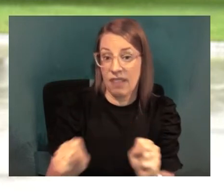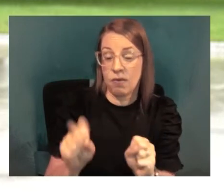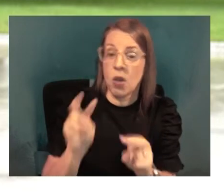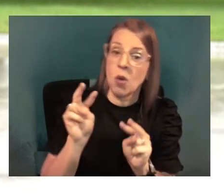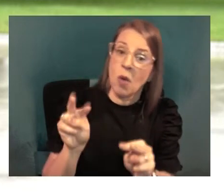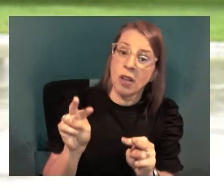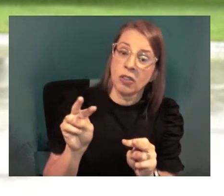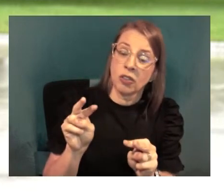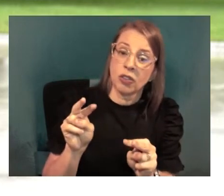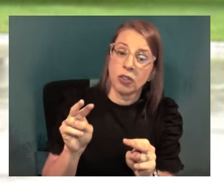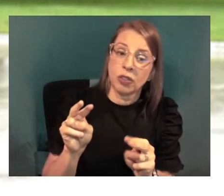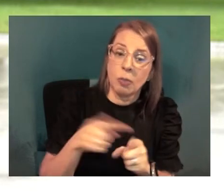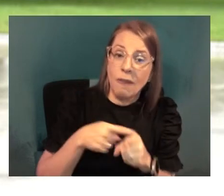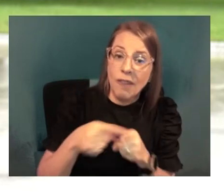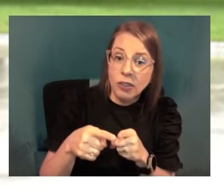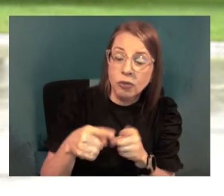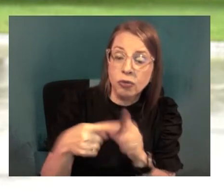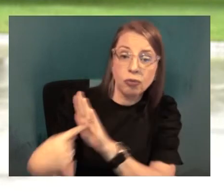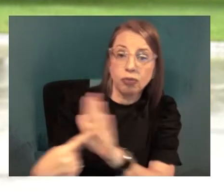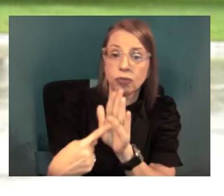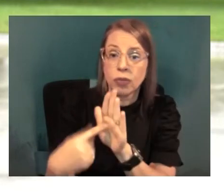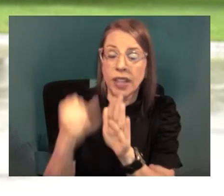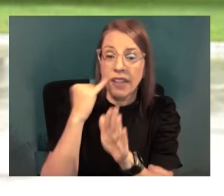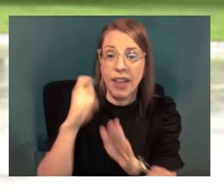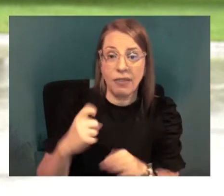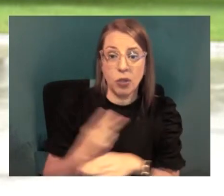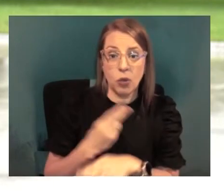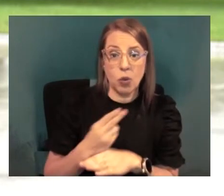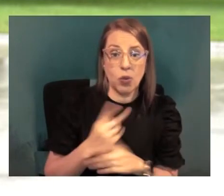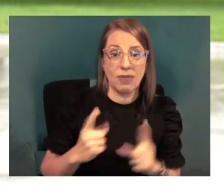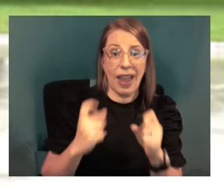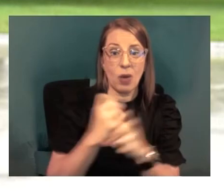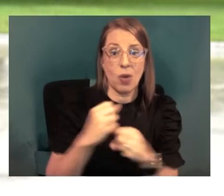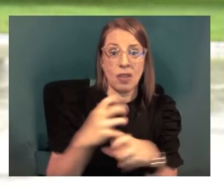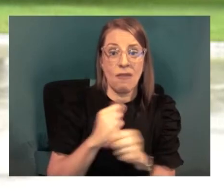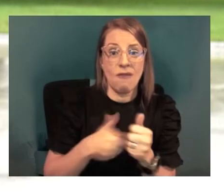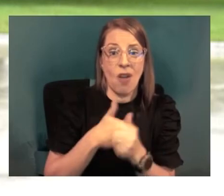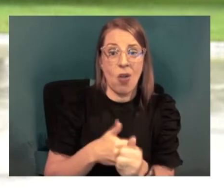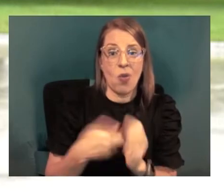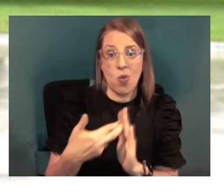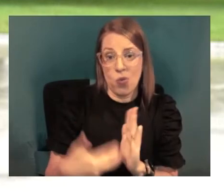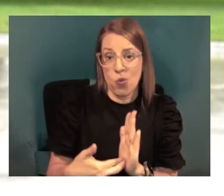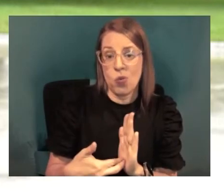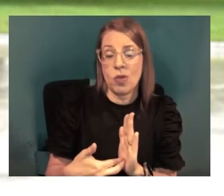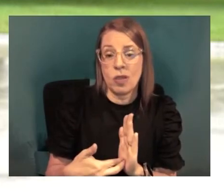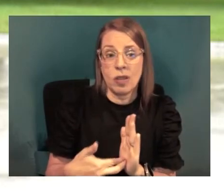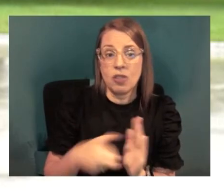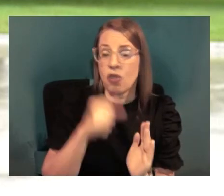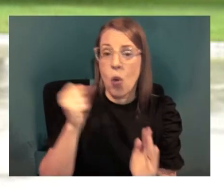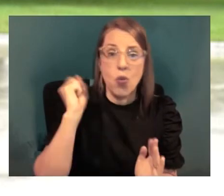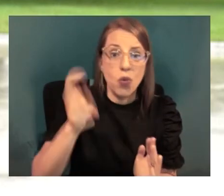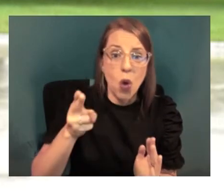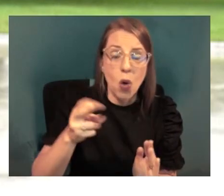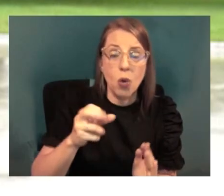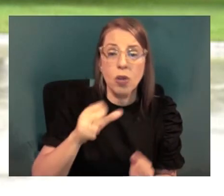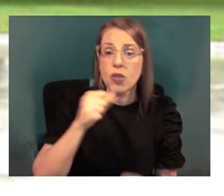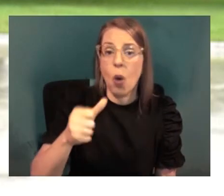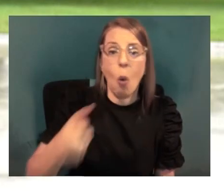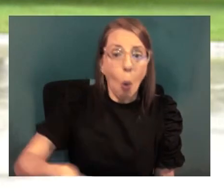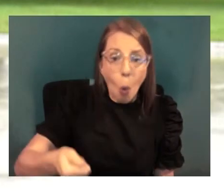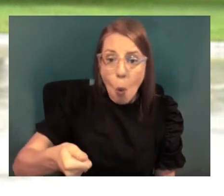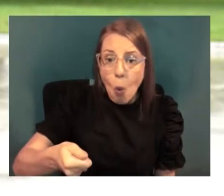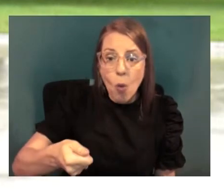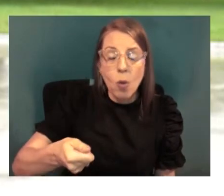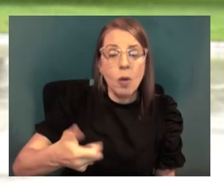If you have to use fireworks, we urge you to follow the instructions. Don't throw or hold the materials.